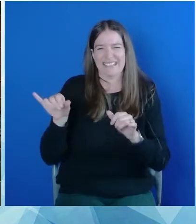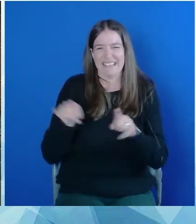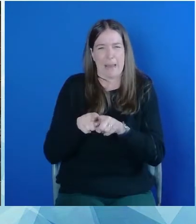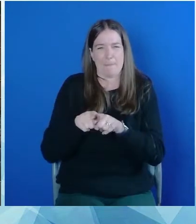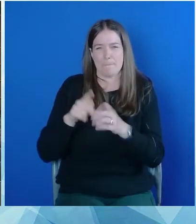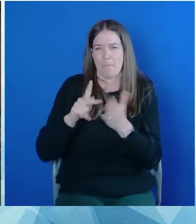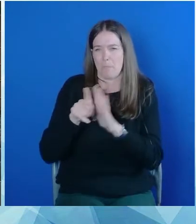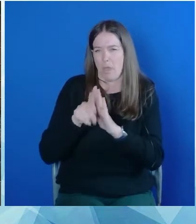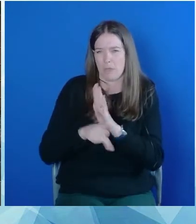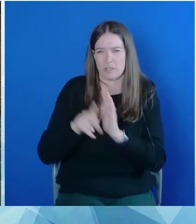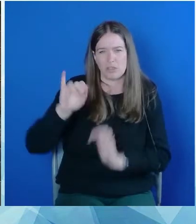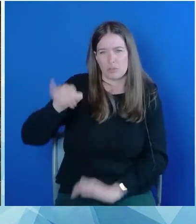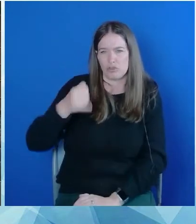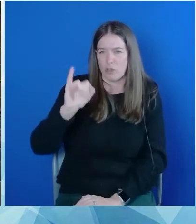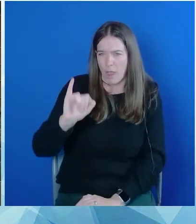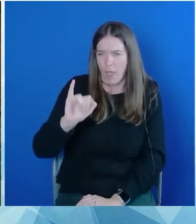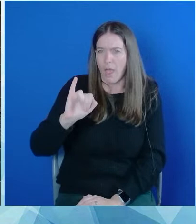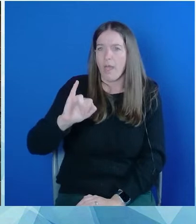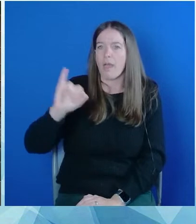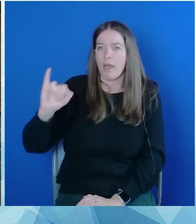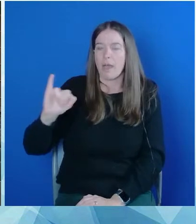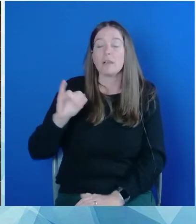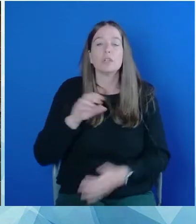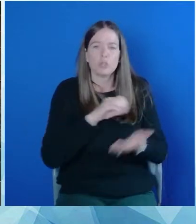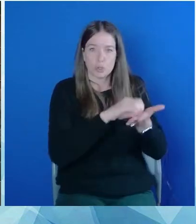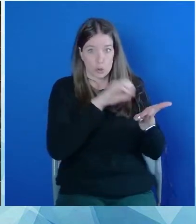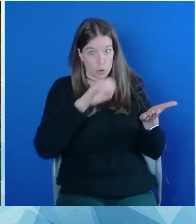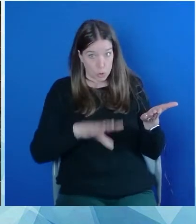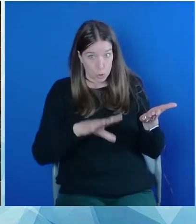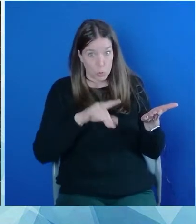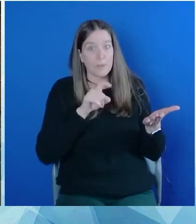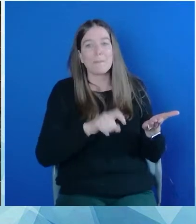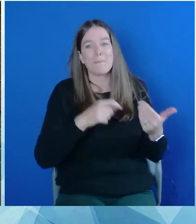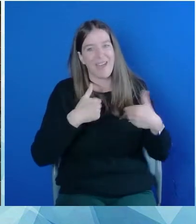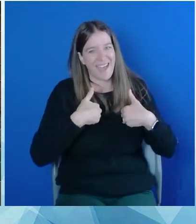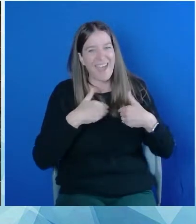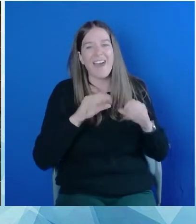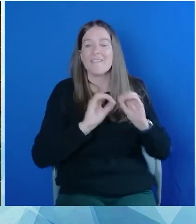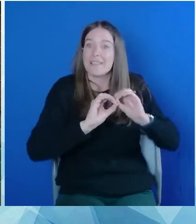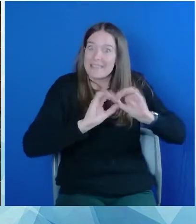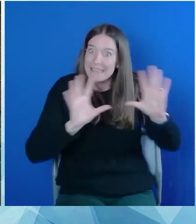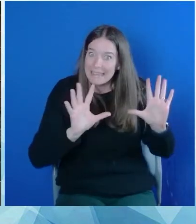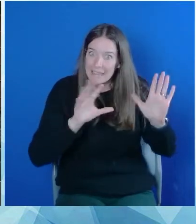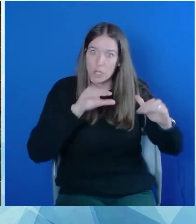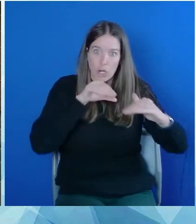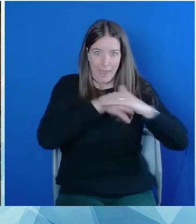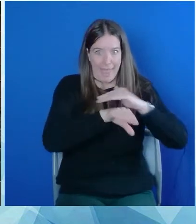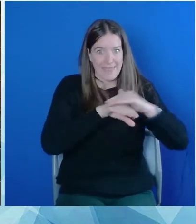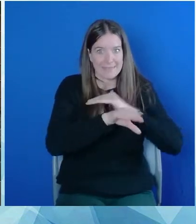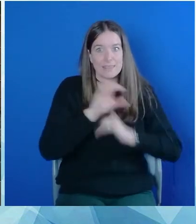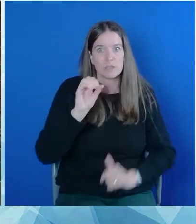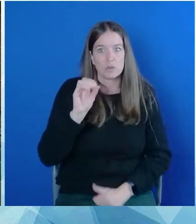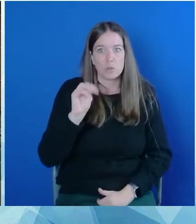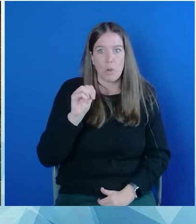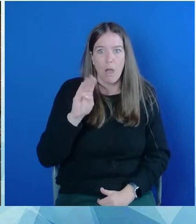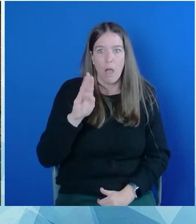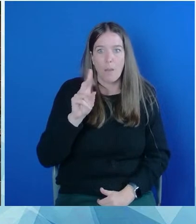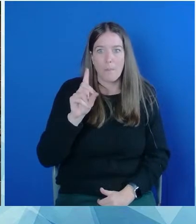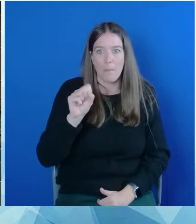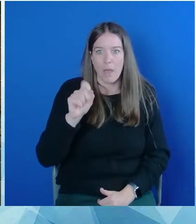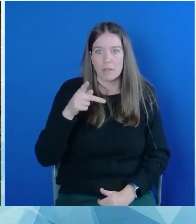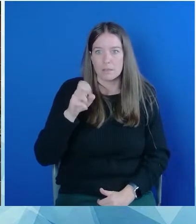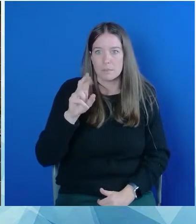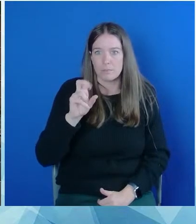Students need clear access to the ombudsperson. Students also should have access to policies. There is